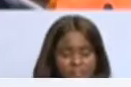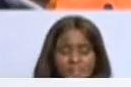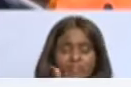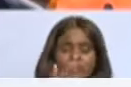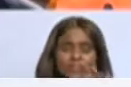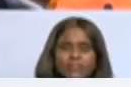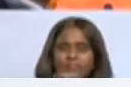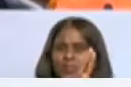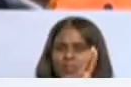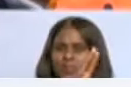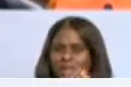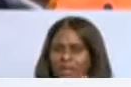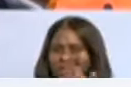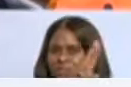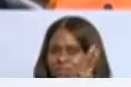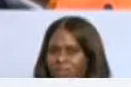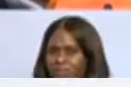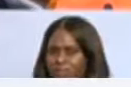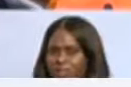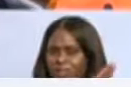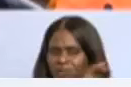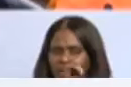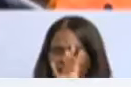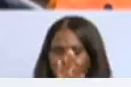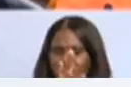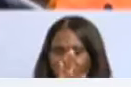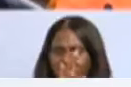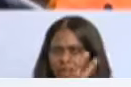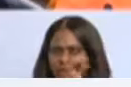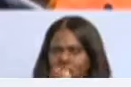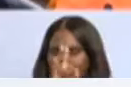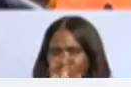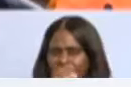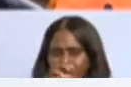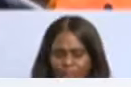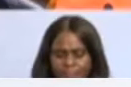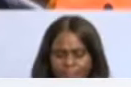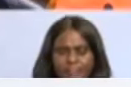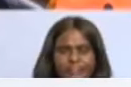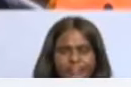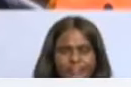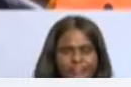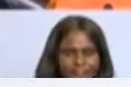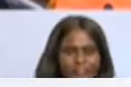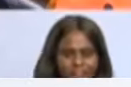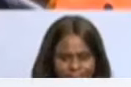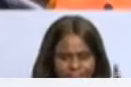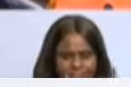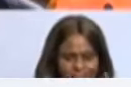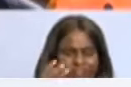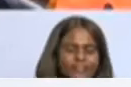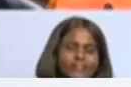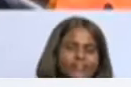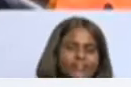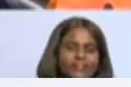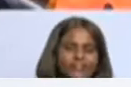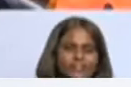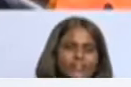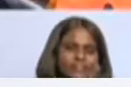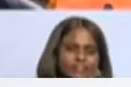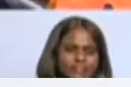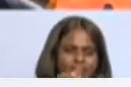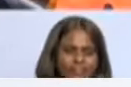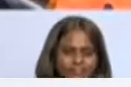US $270 million transport corridors for economic resilience project. Under the project, we